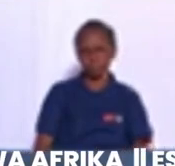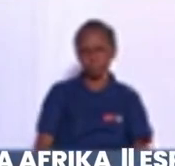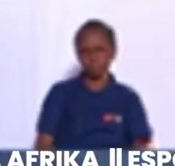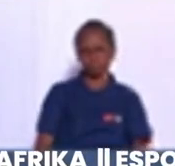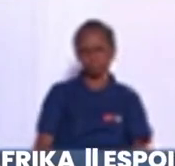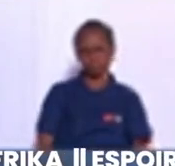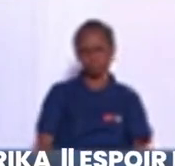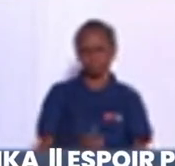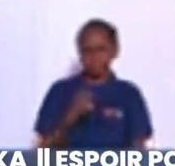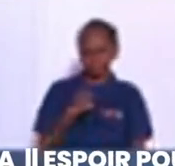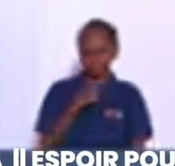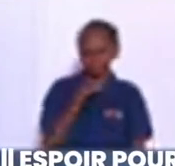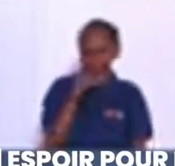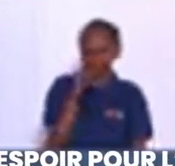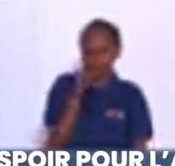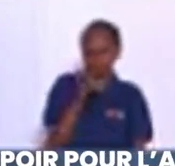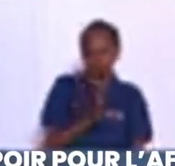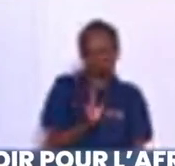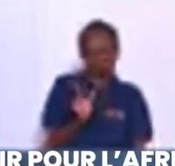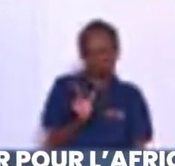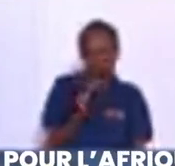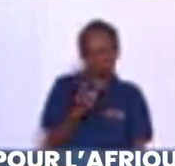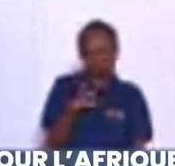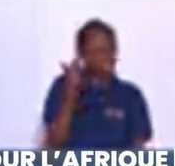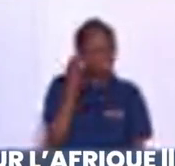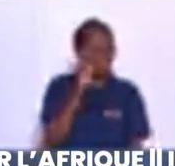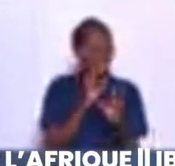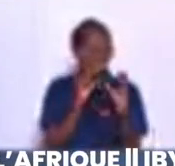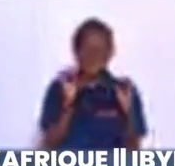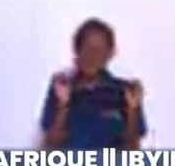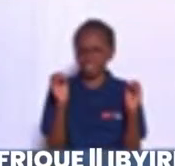It's me, not you. I don't understand.